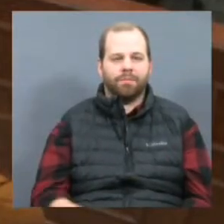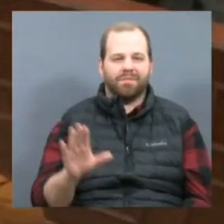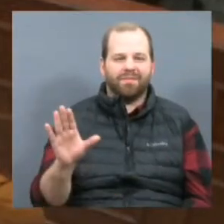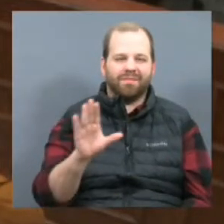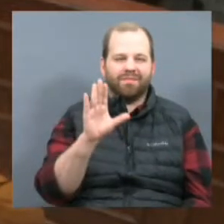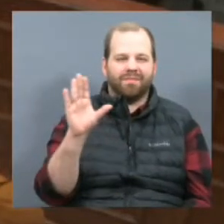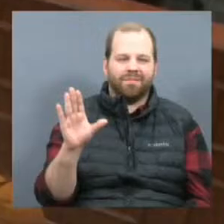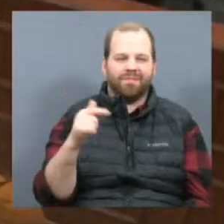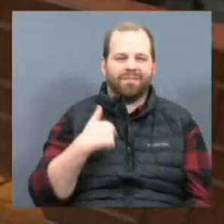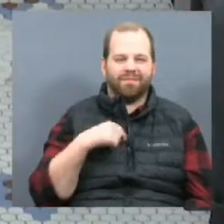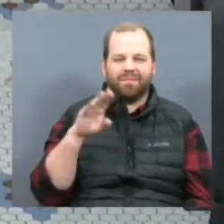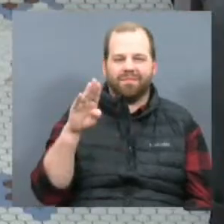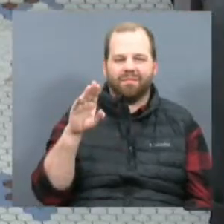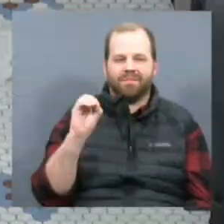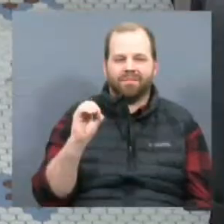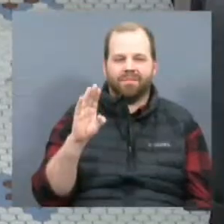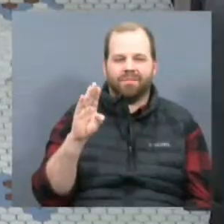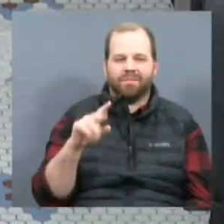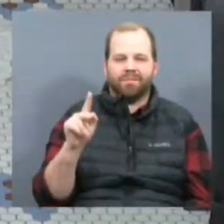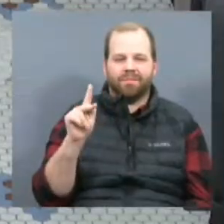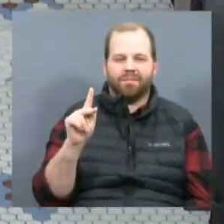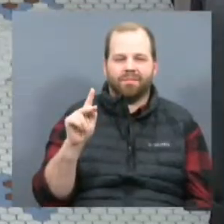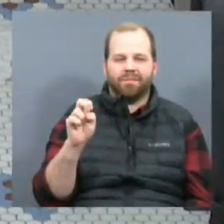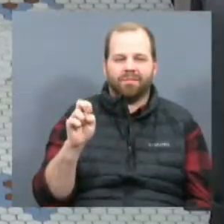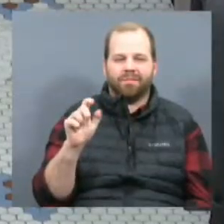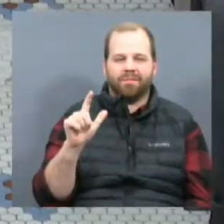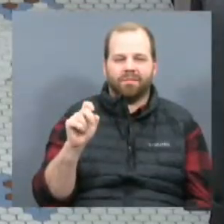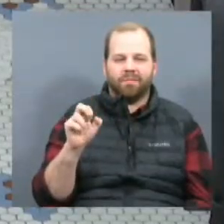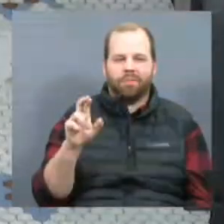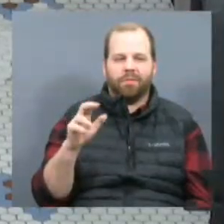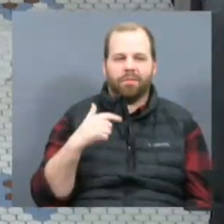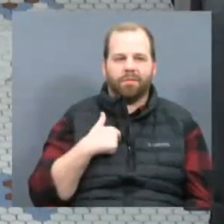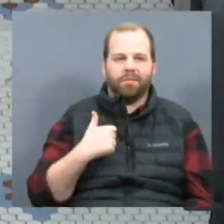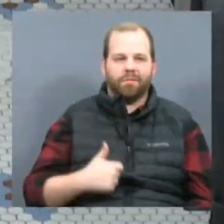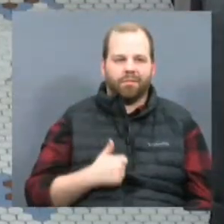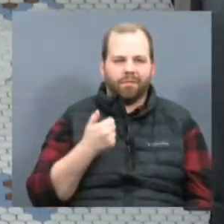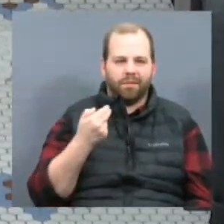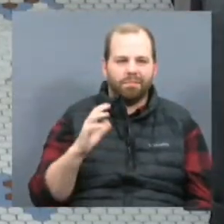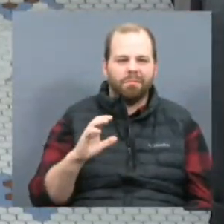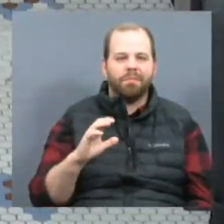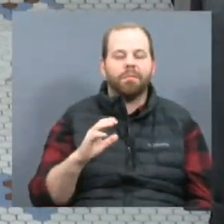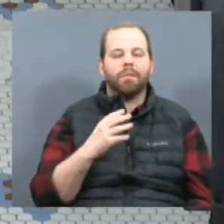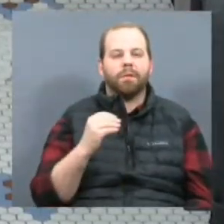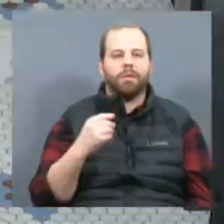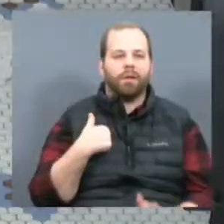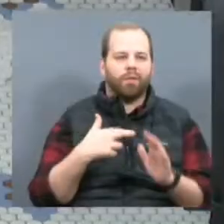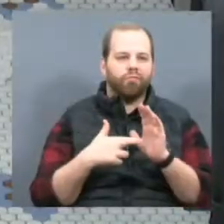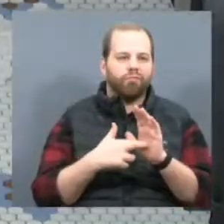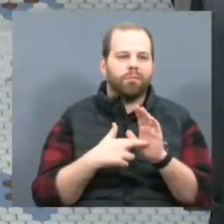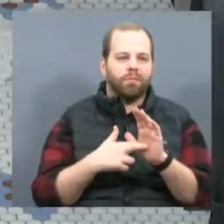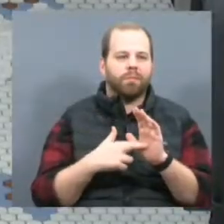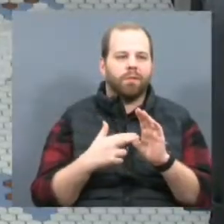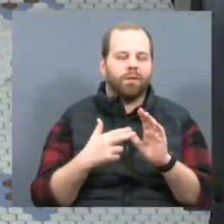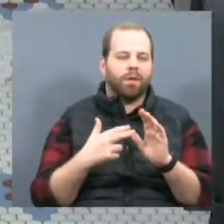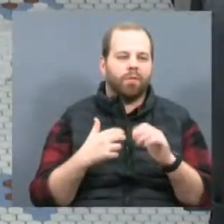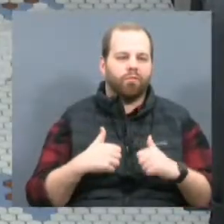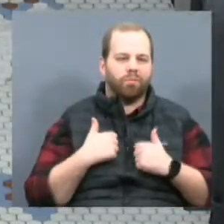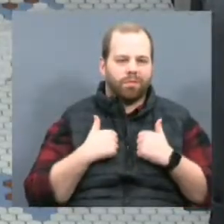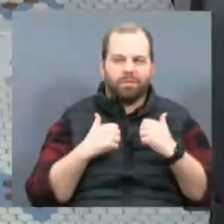Hi, my name is Bob Keltner. I'm a Hillcrest resident and also represent the Hillcrest Residents